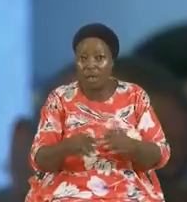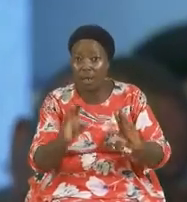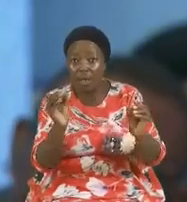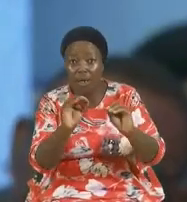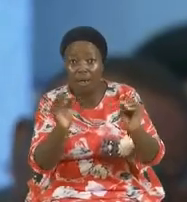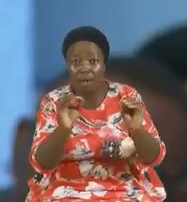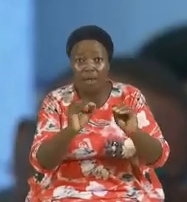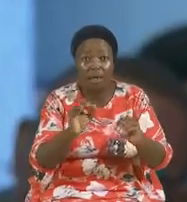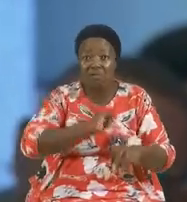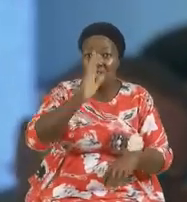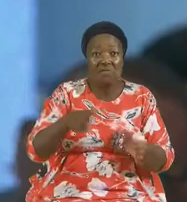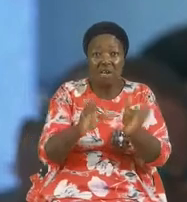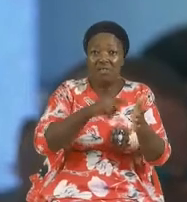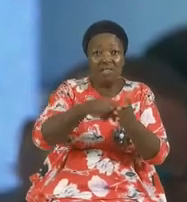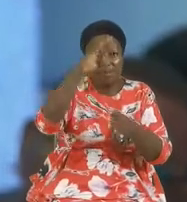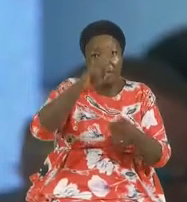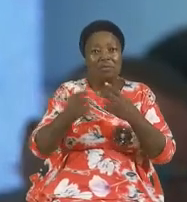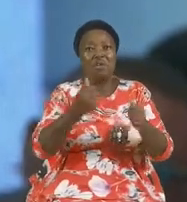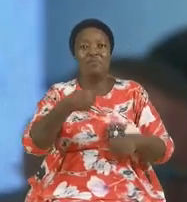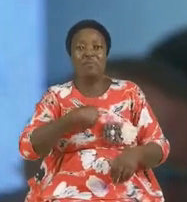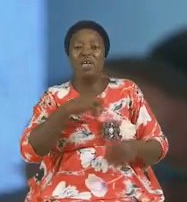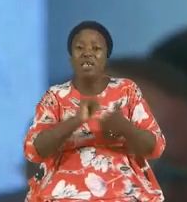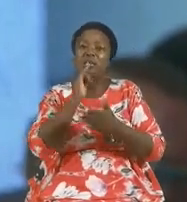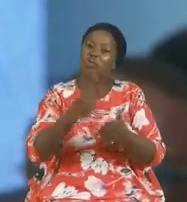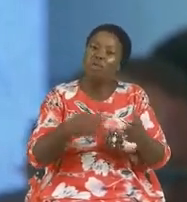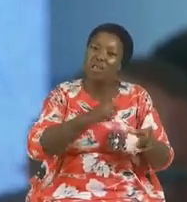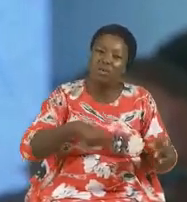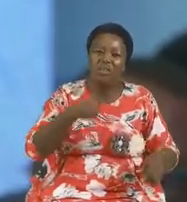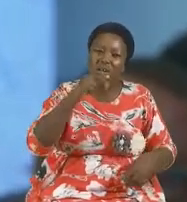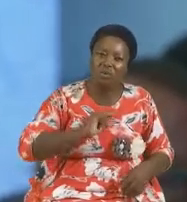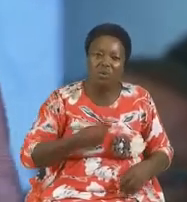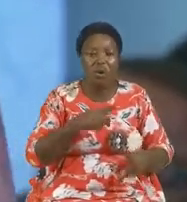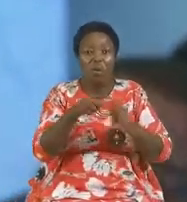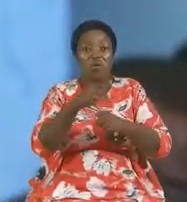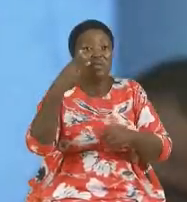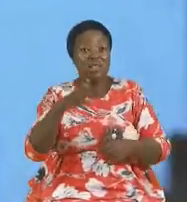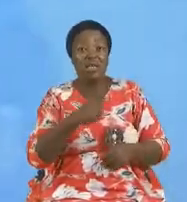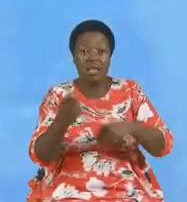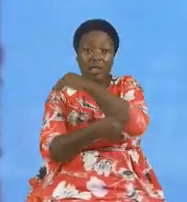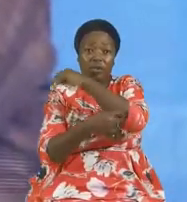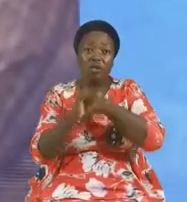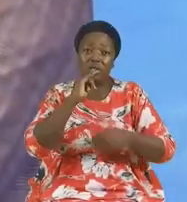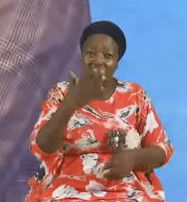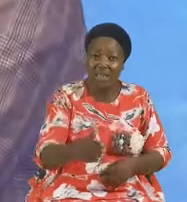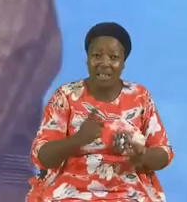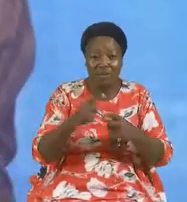it doesn't matter. He said, I will allow this man to drive me. Well, that's what the Lord is saying. When you see the temptation is there,